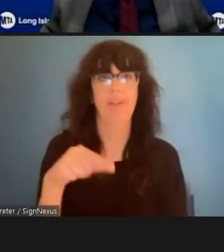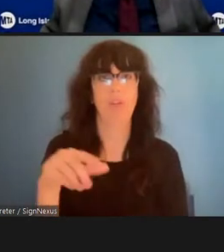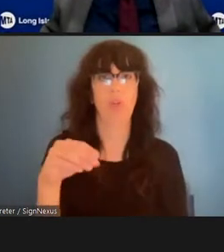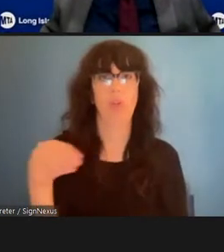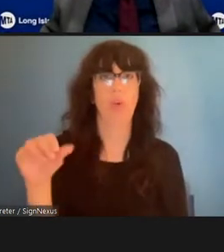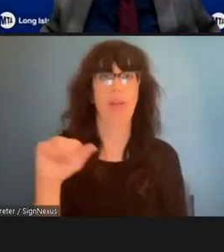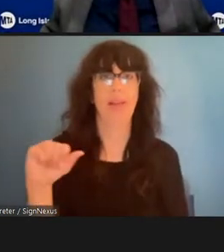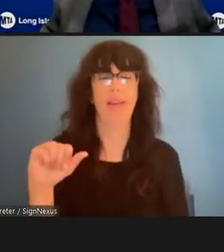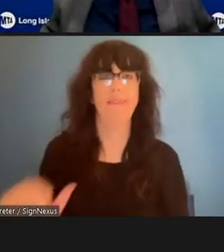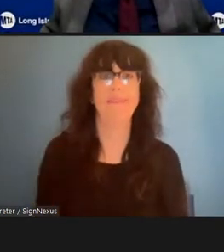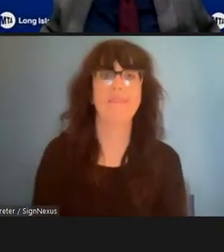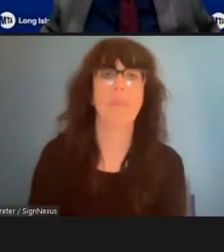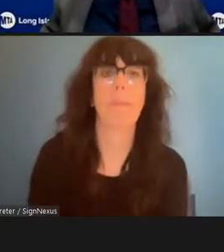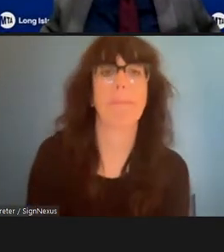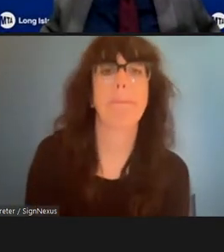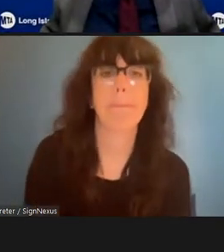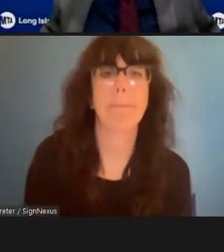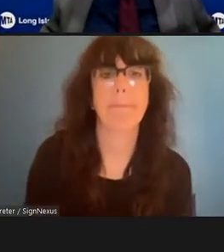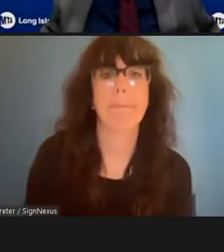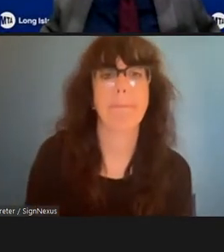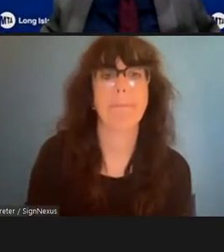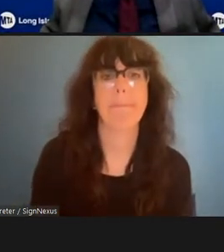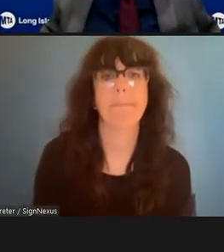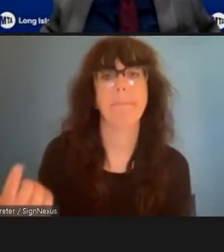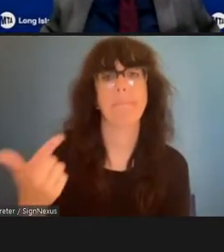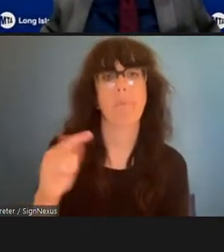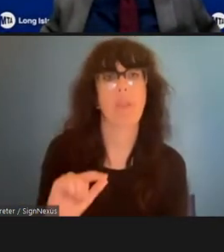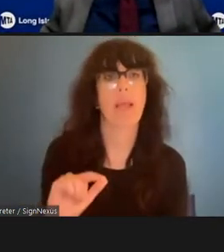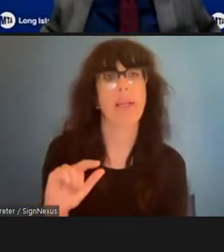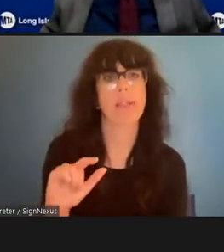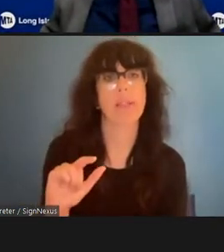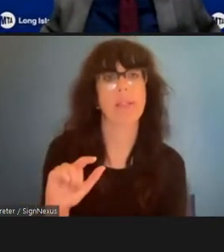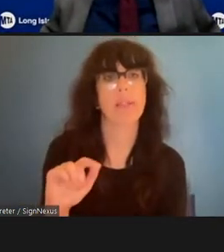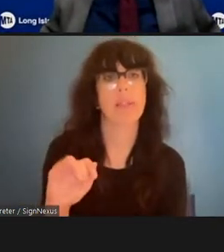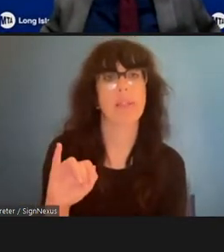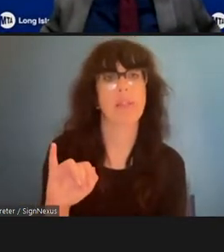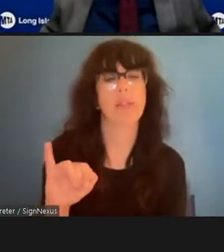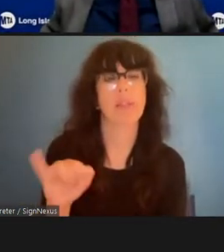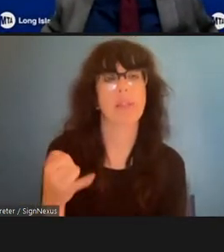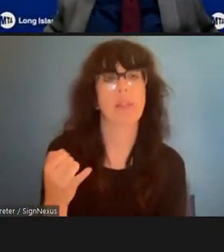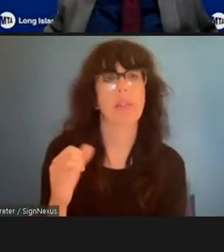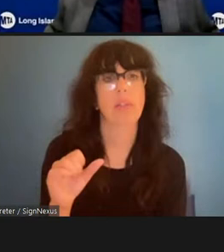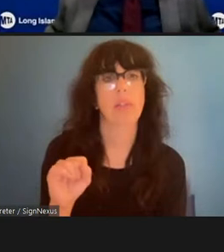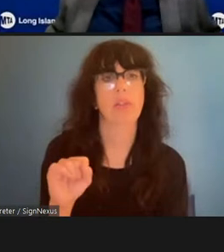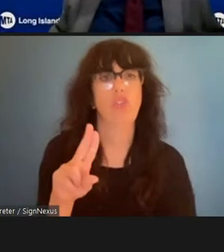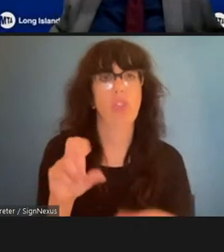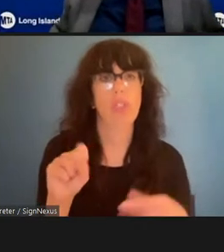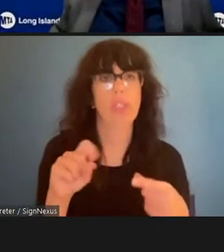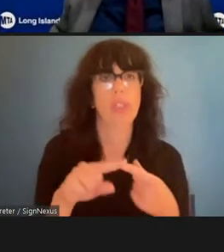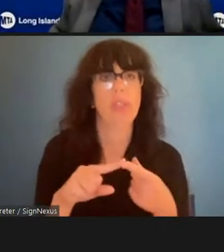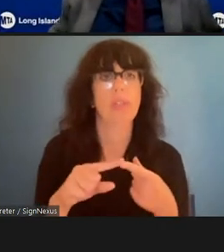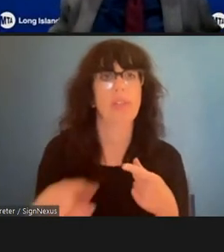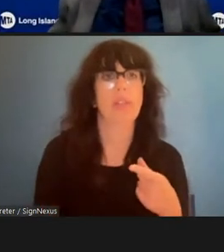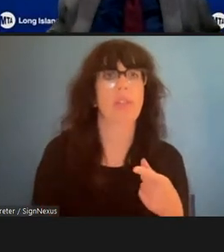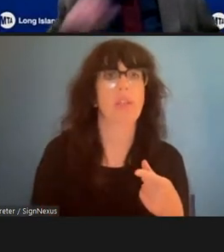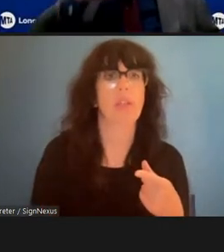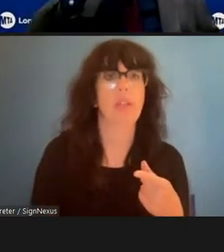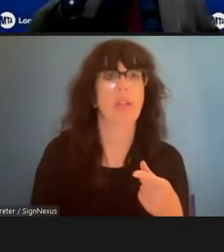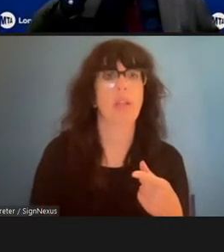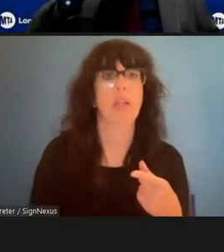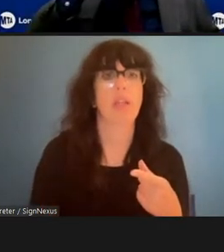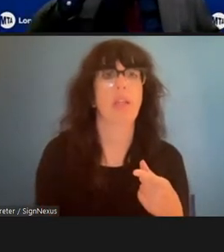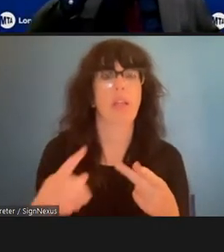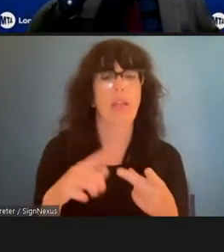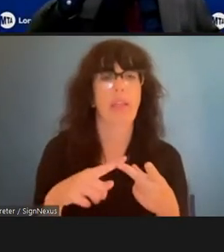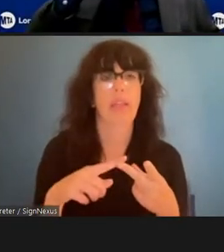function our next speaker is jesus urana followed by giovannia esquivel